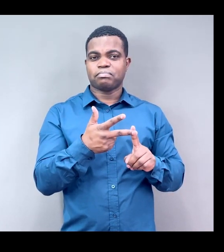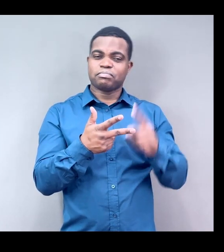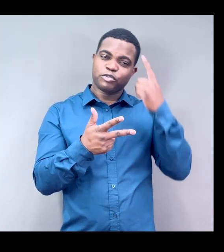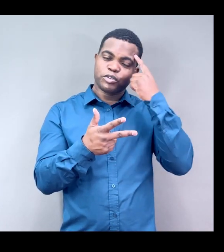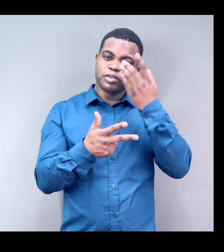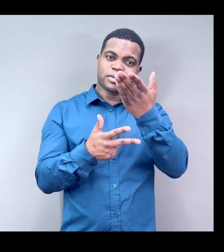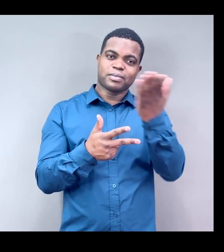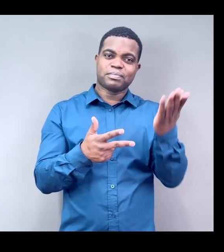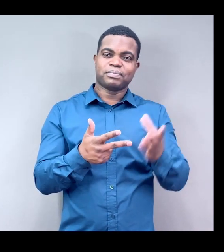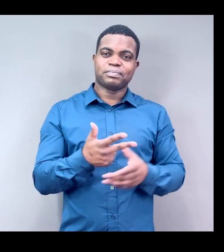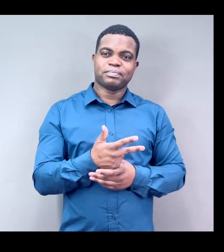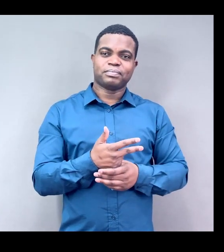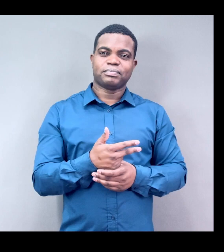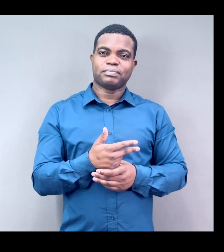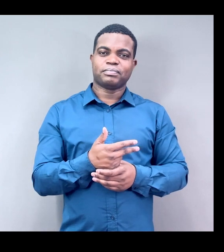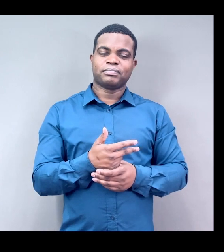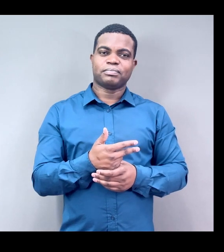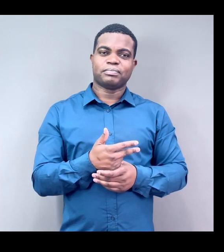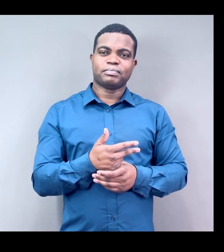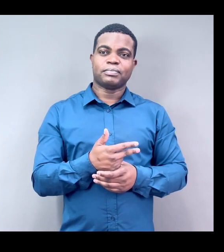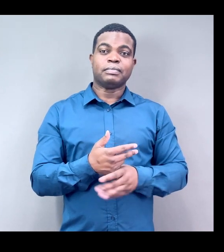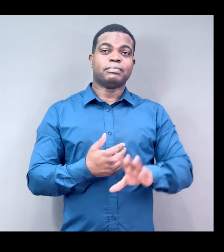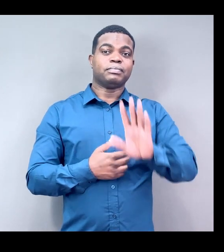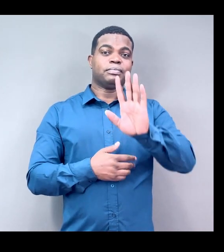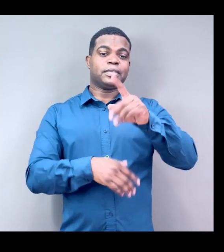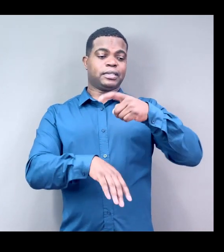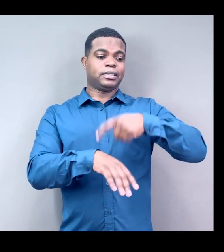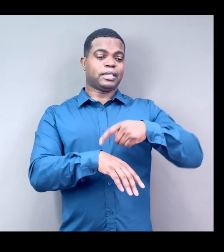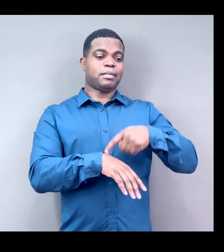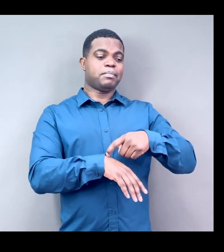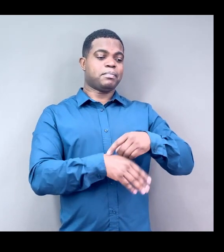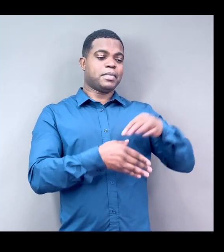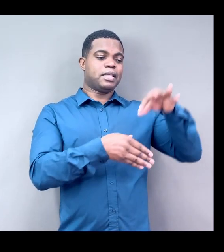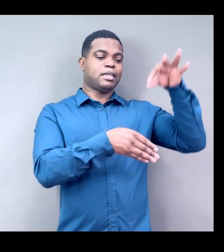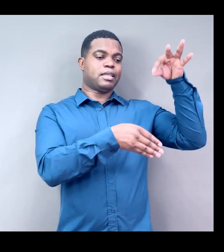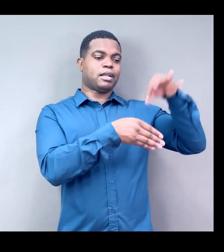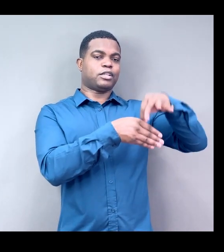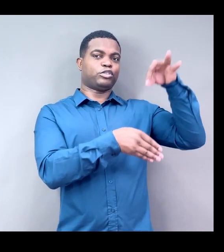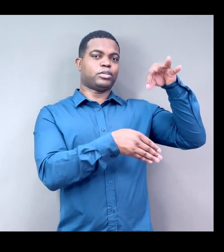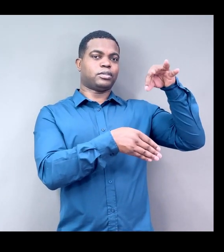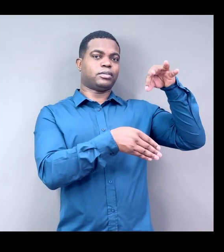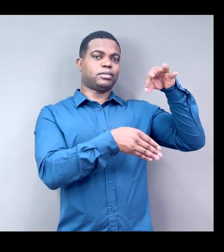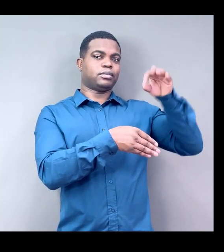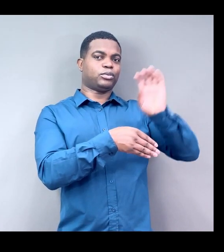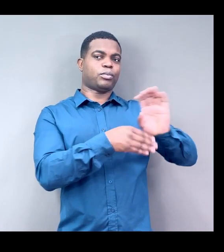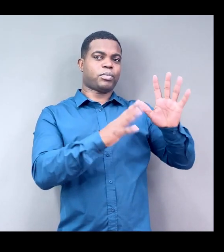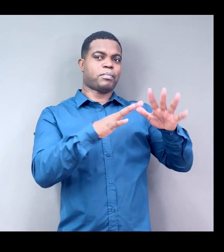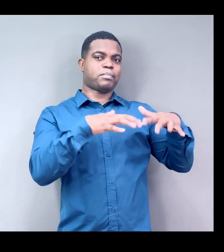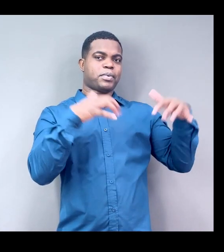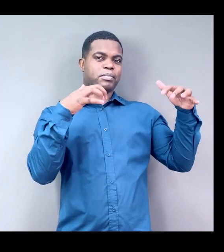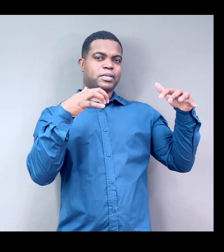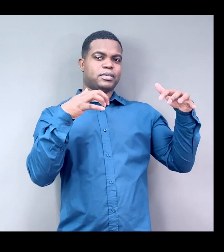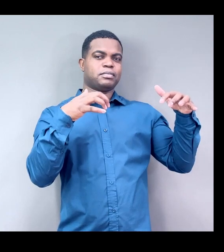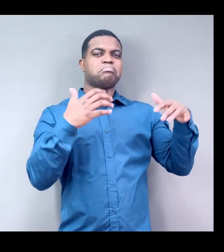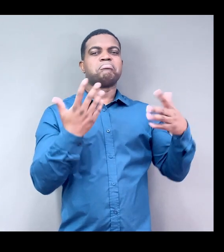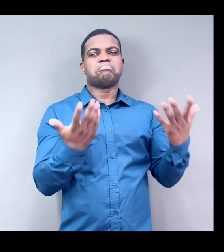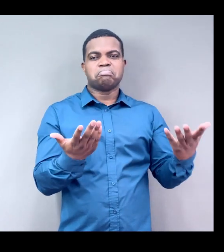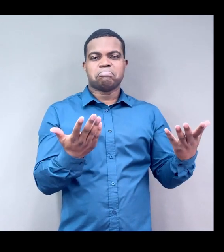So for the third one, the time is during the EP election